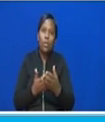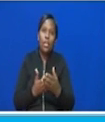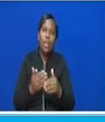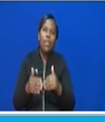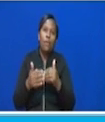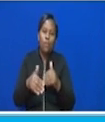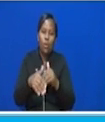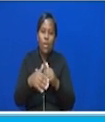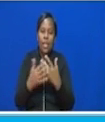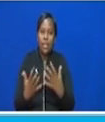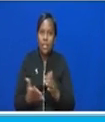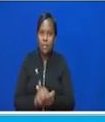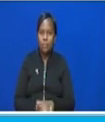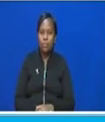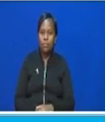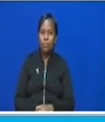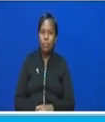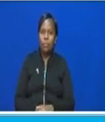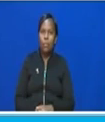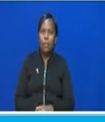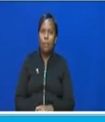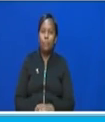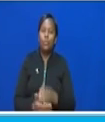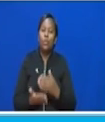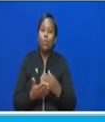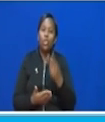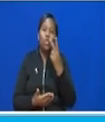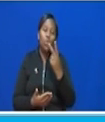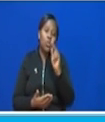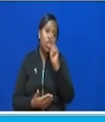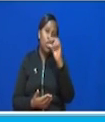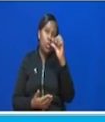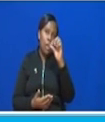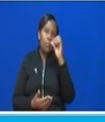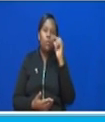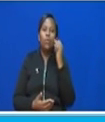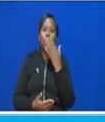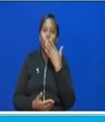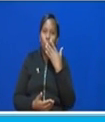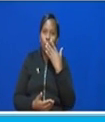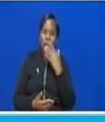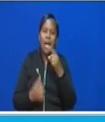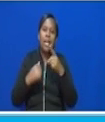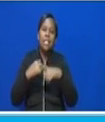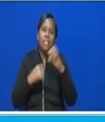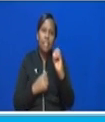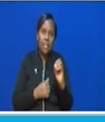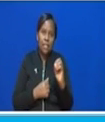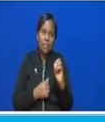following items. He bought 2 kilograms of sugar at 60